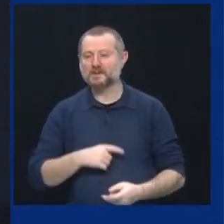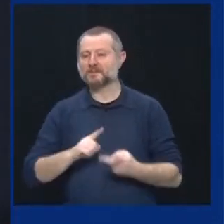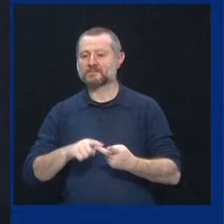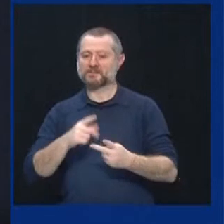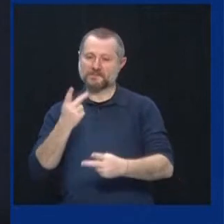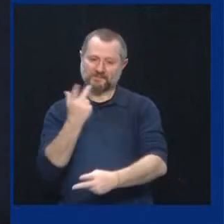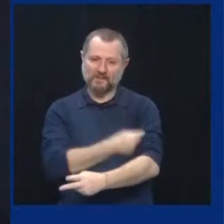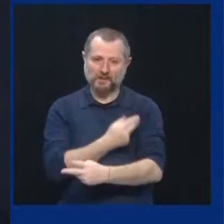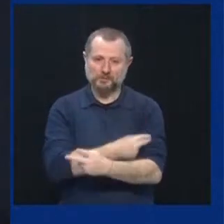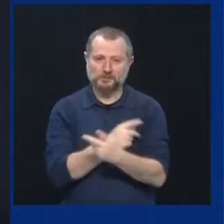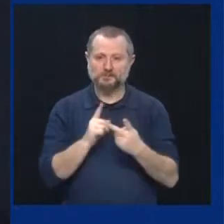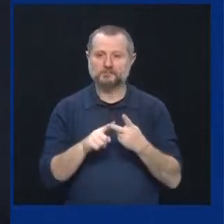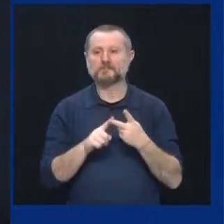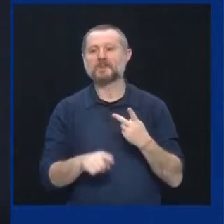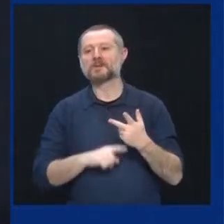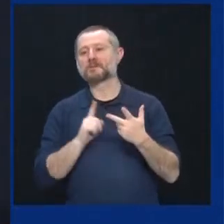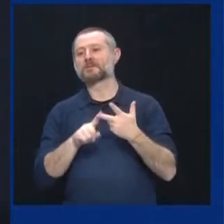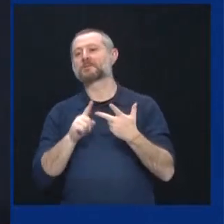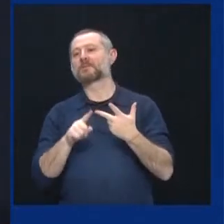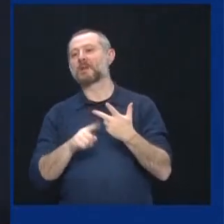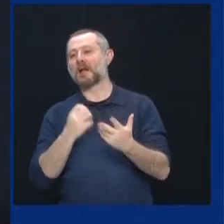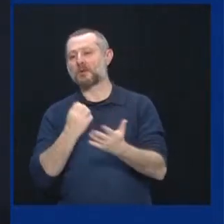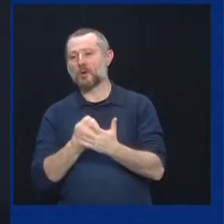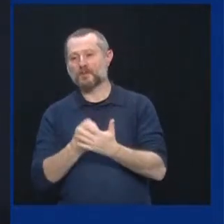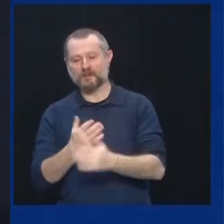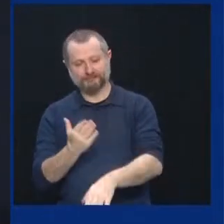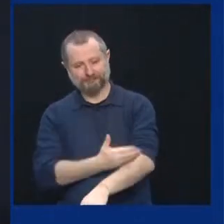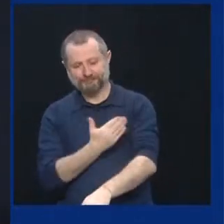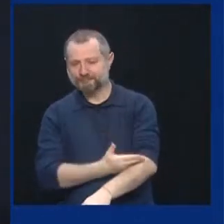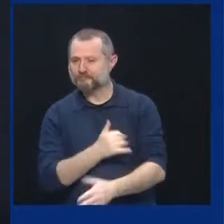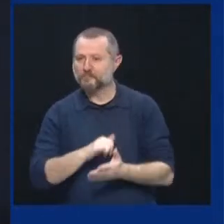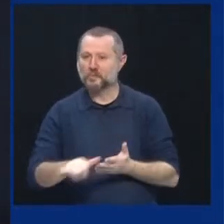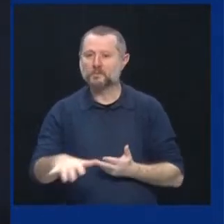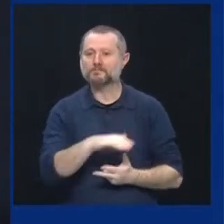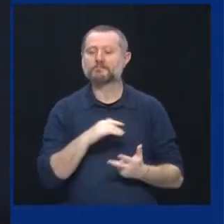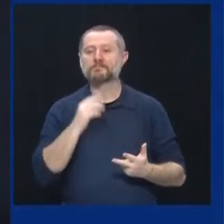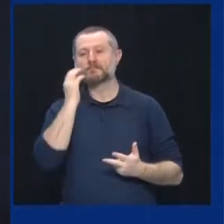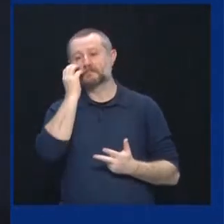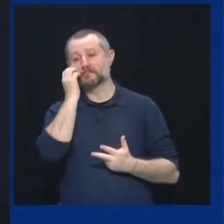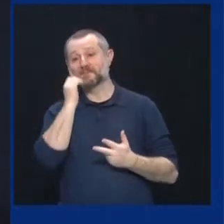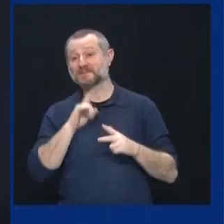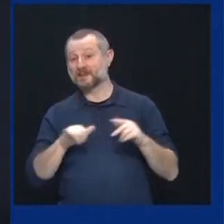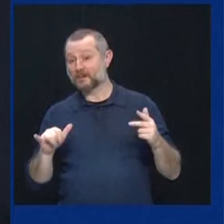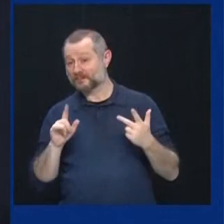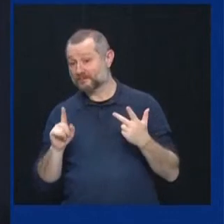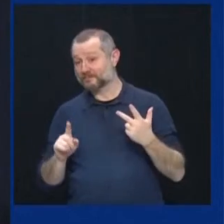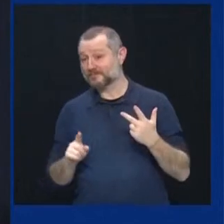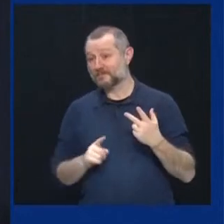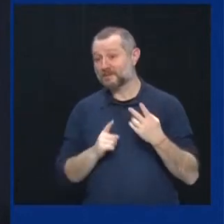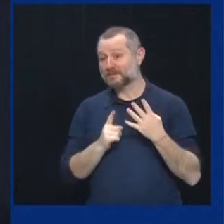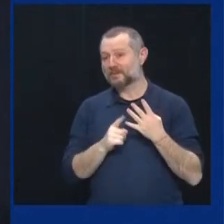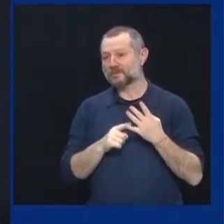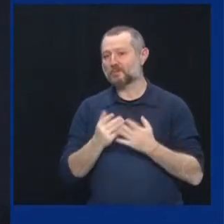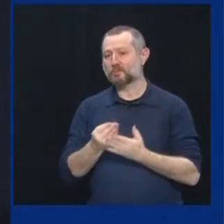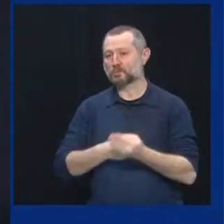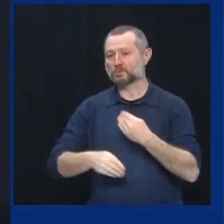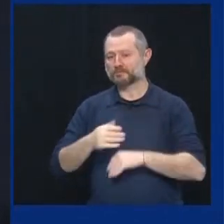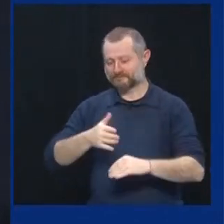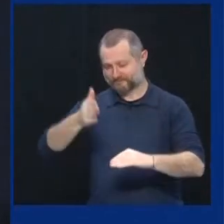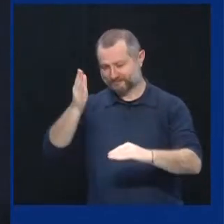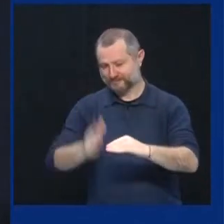door, rebuild New York, and in the midst of it all, get that budget done